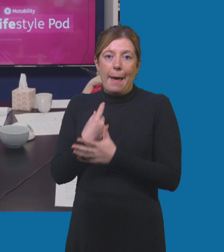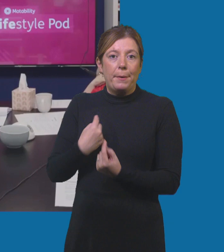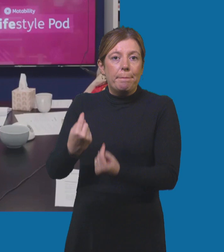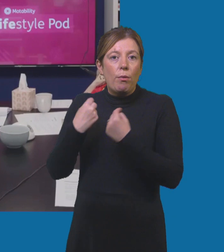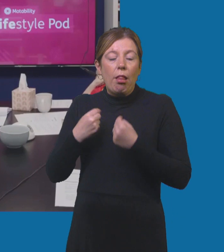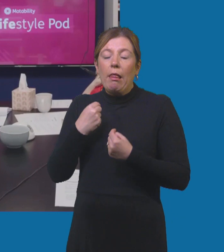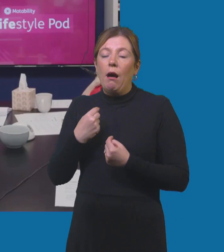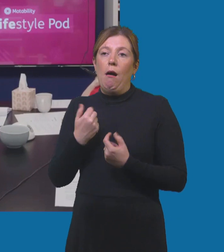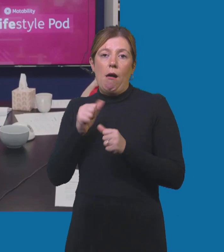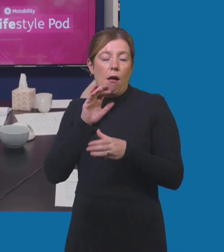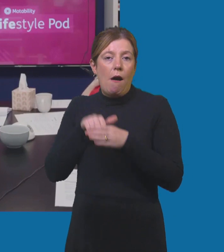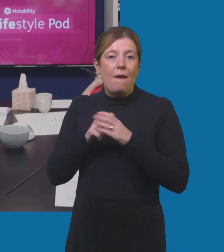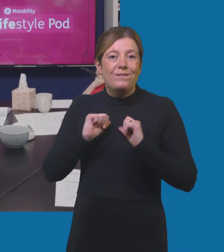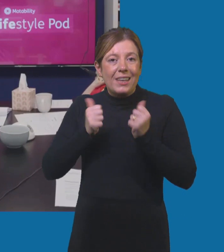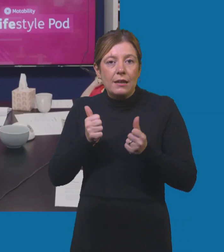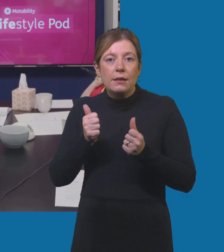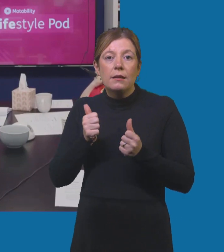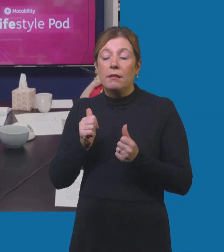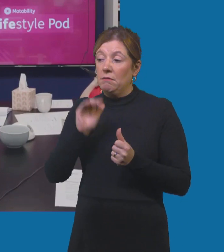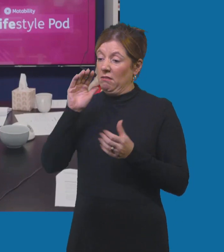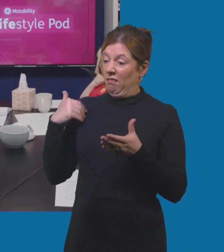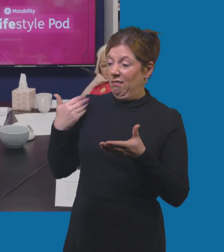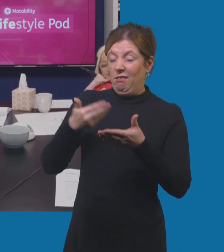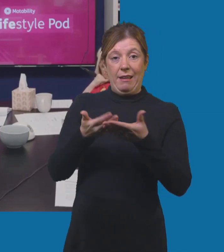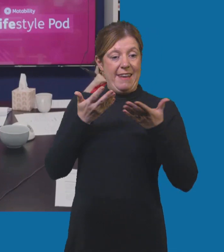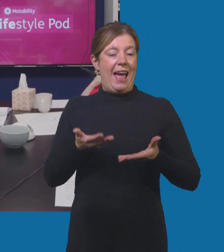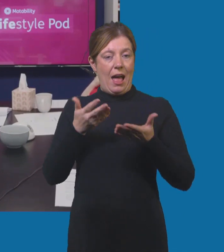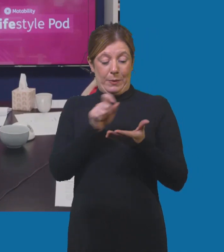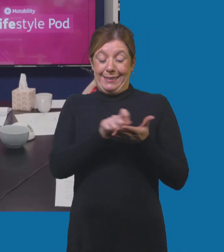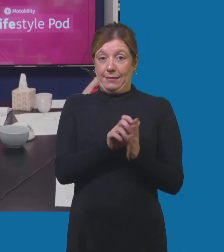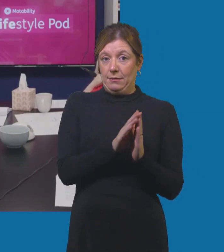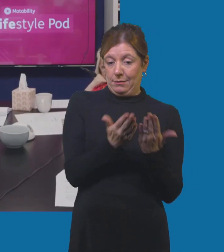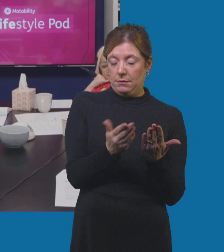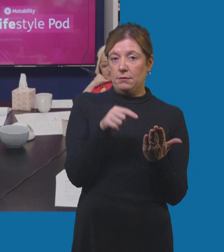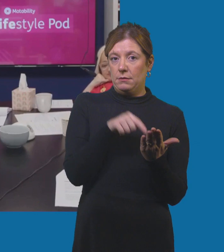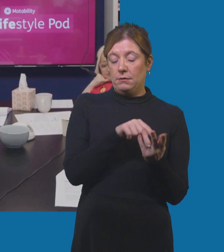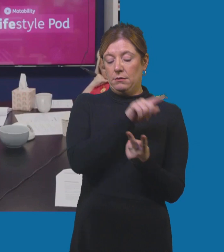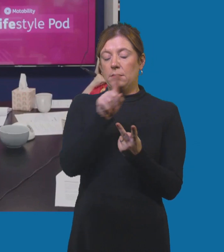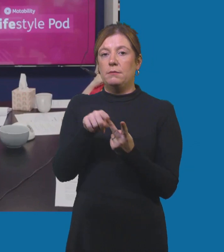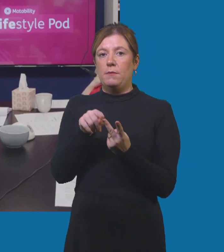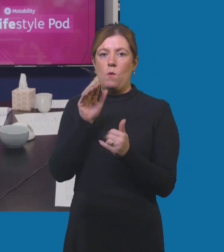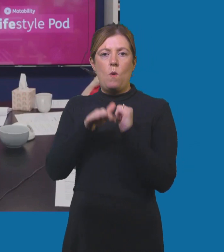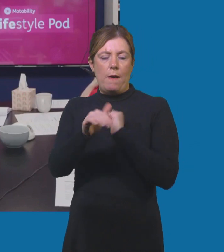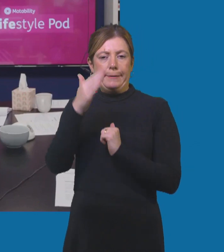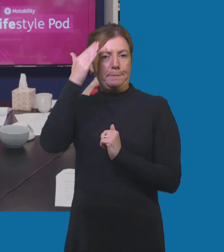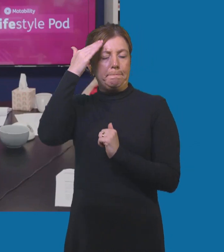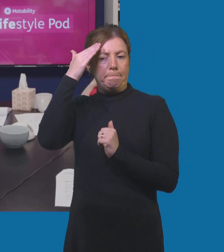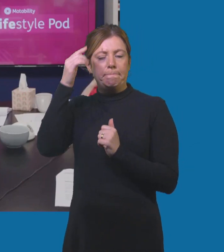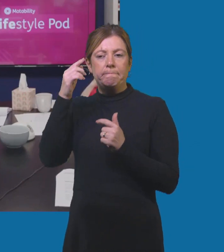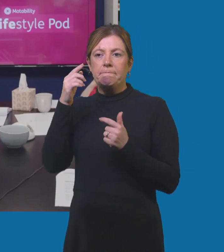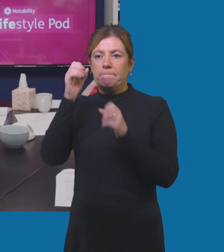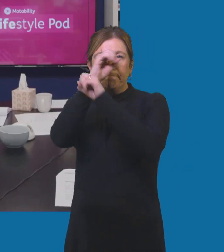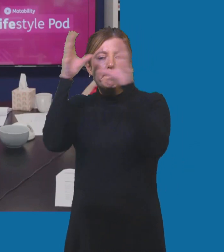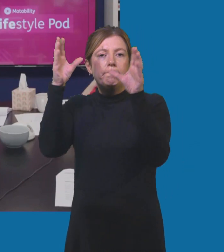finding fitness through to current day. Then I'm writing one focused on mindset. And like we've